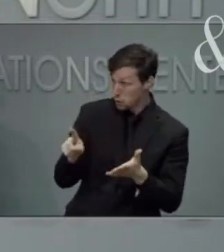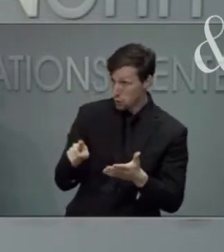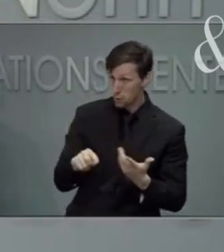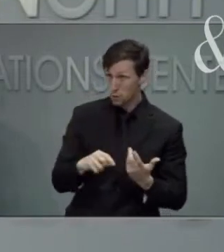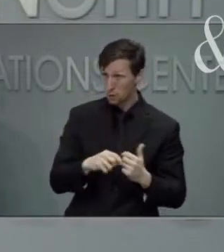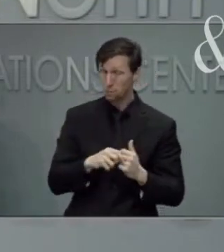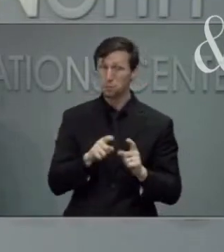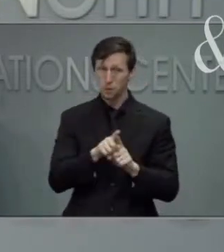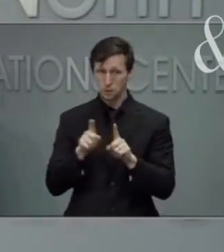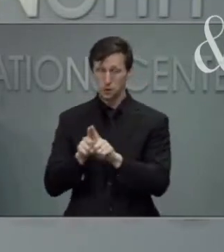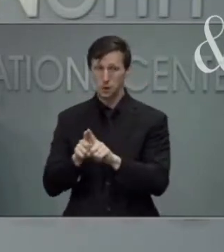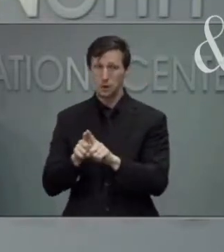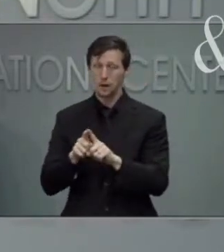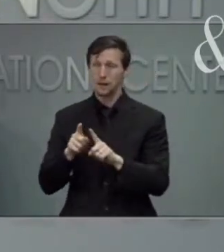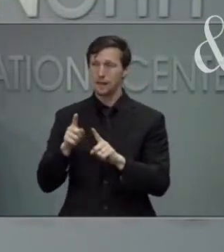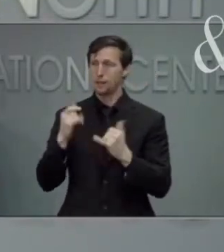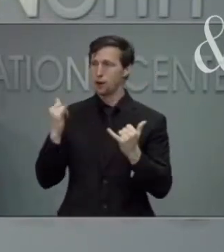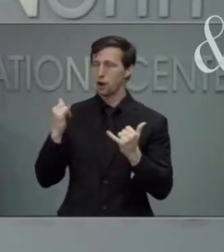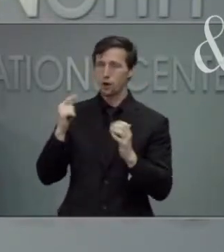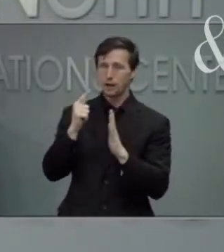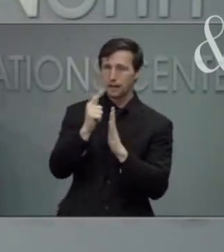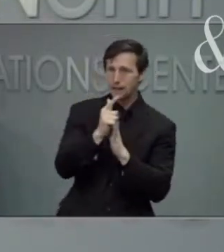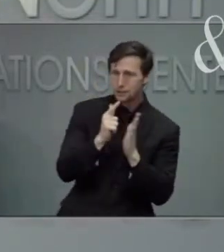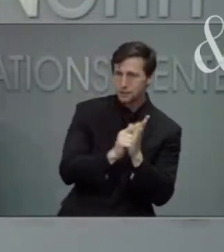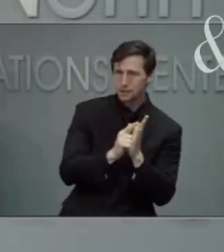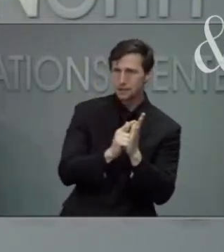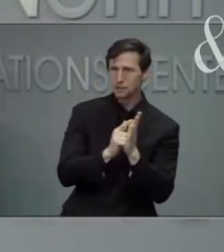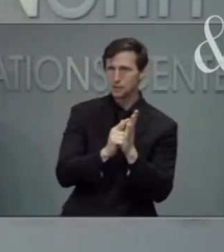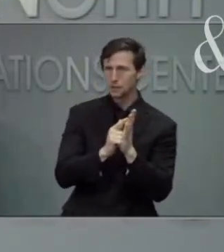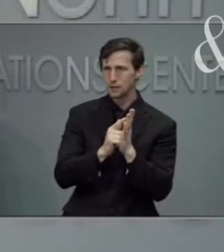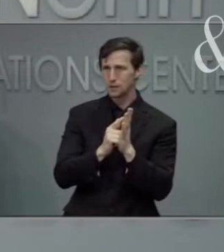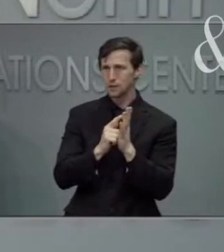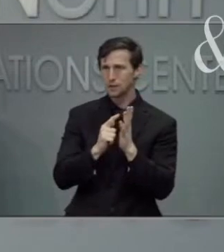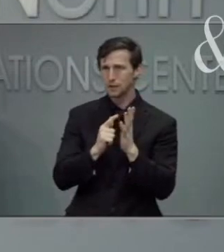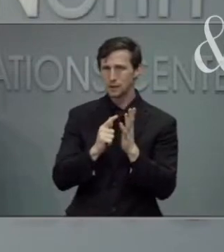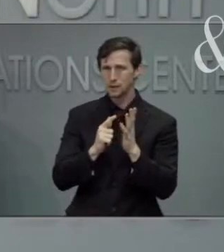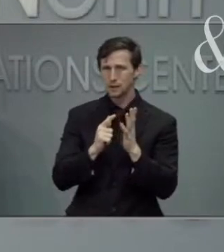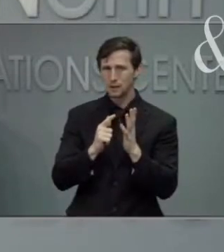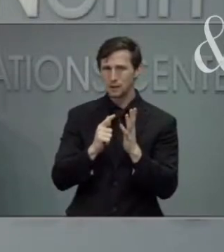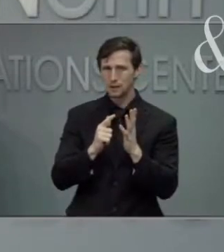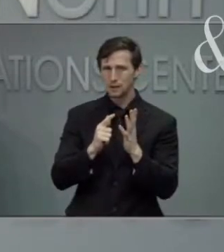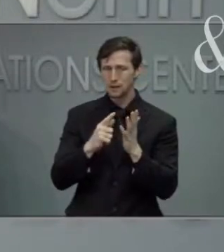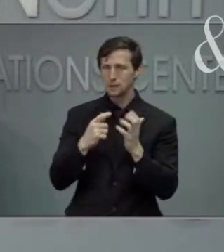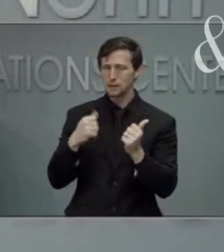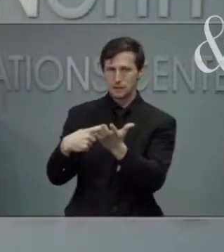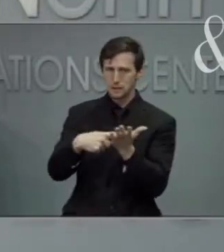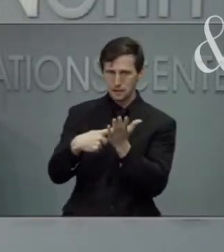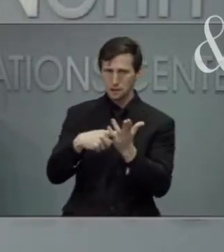oppose the effort of the Forsyth DA to block your administration from releasing records?